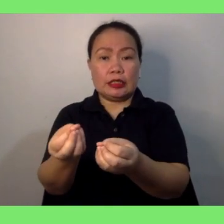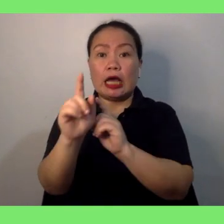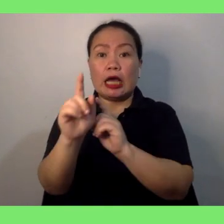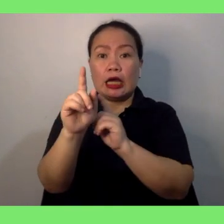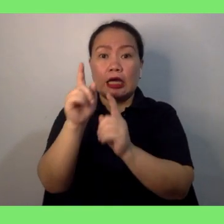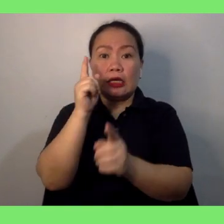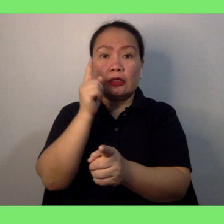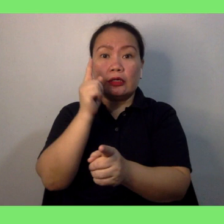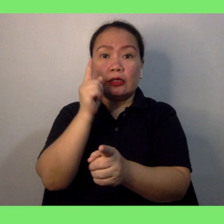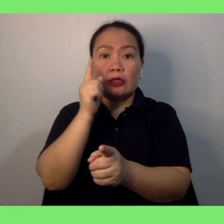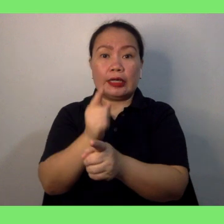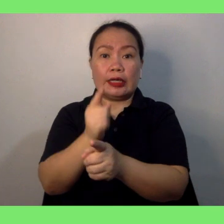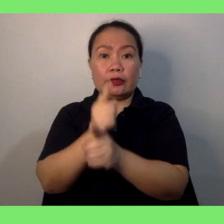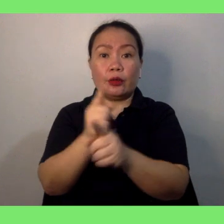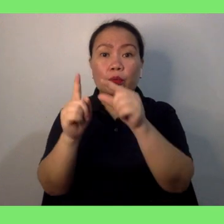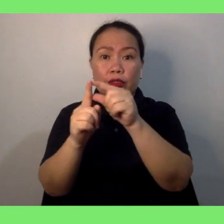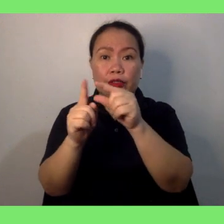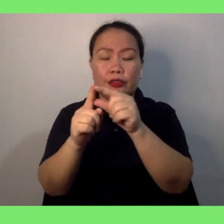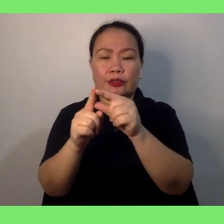phrase.